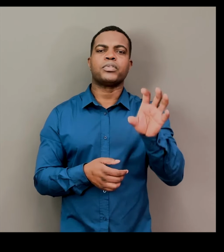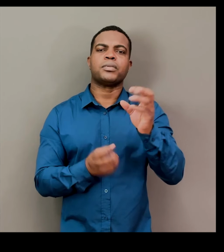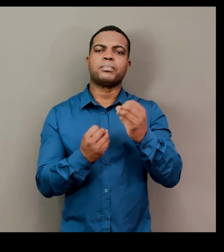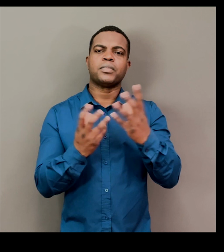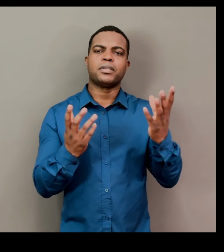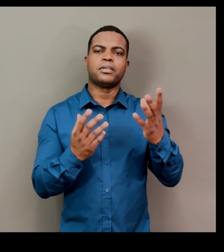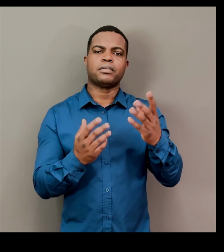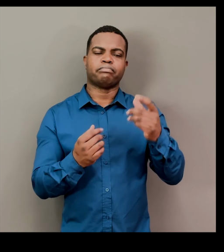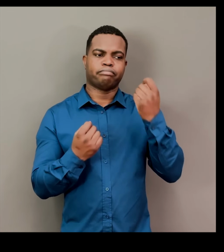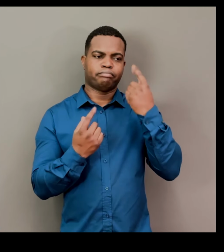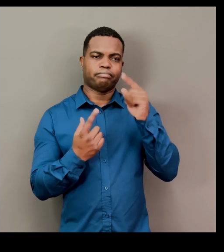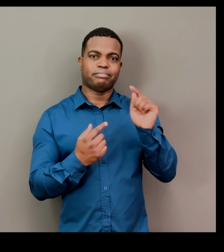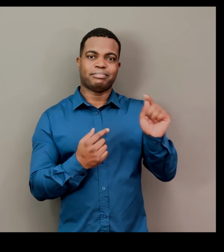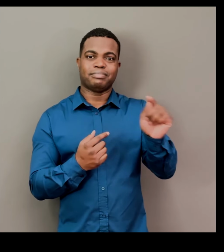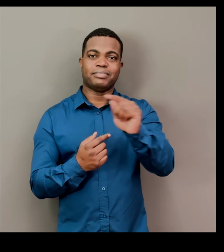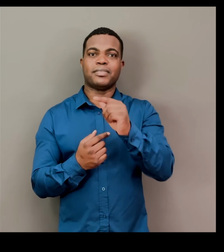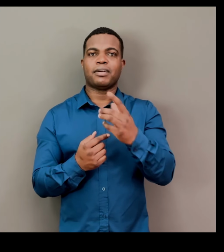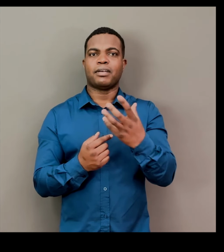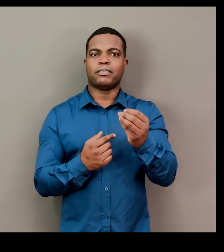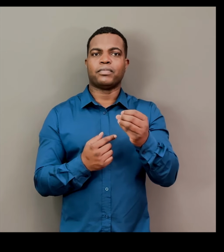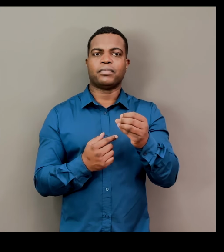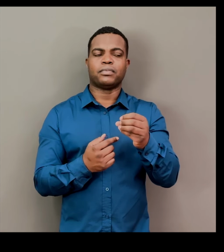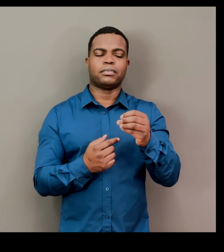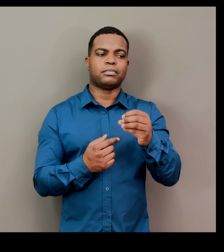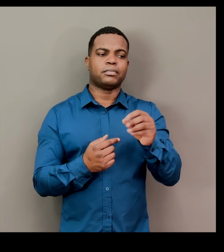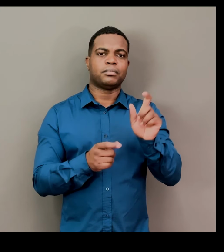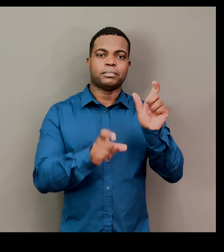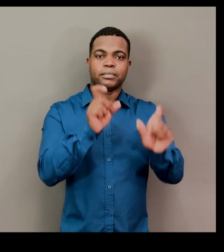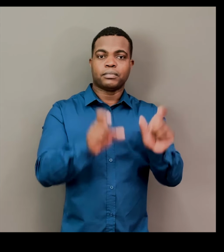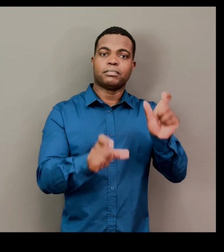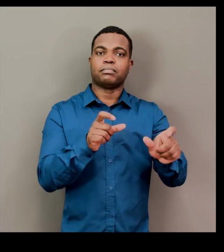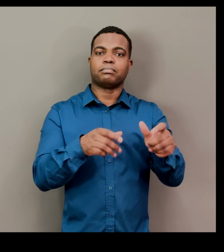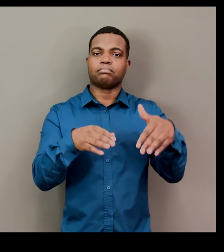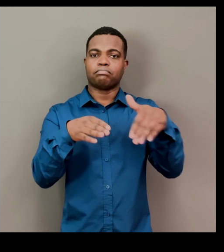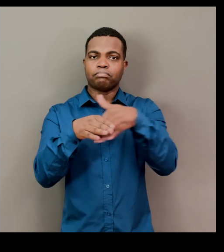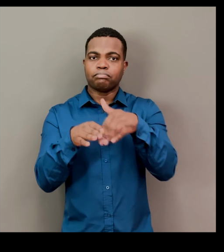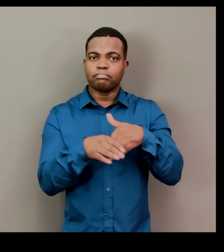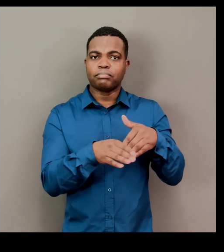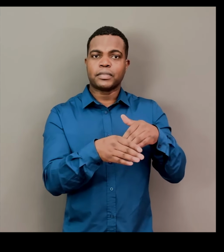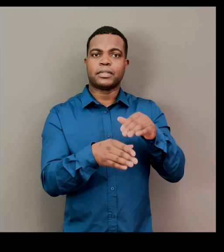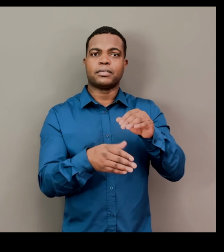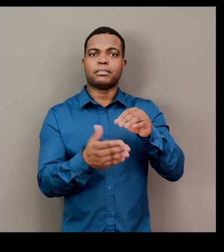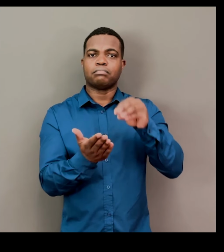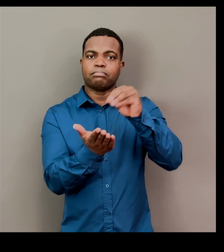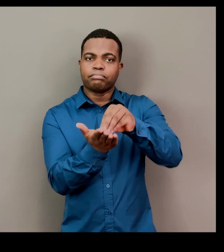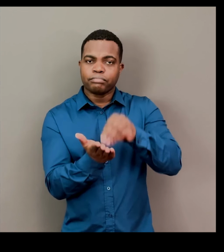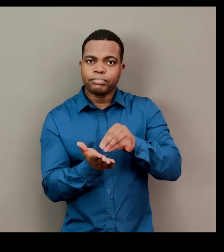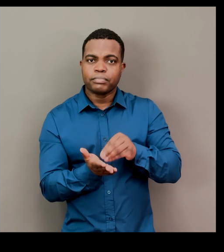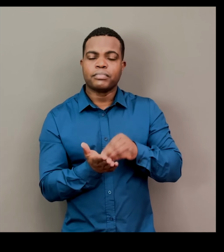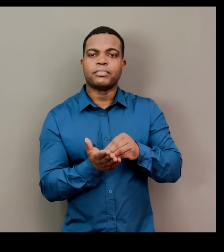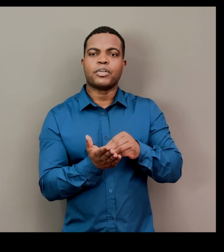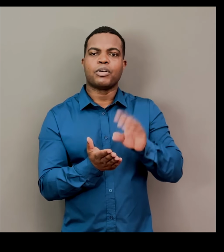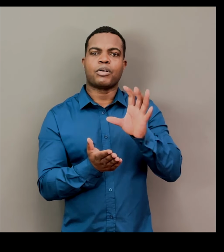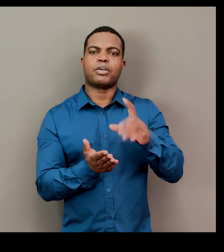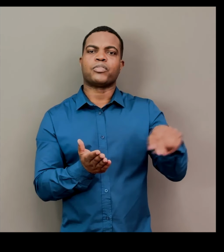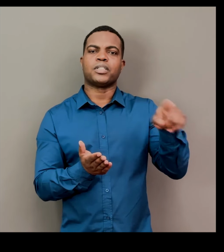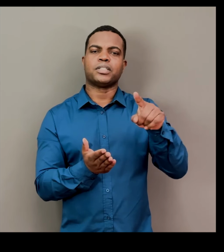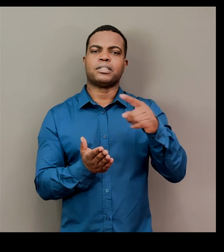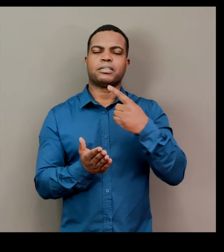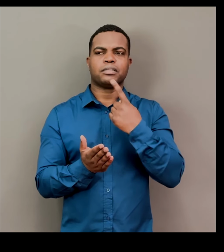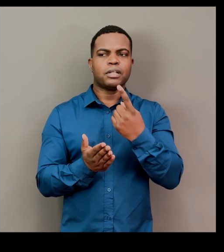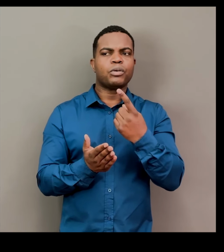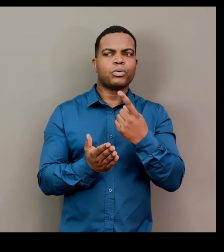accepting electronic identification schemes issued in other member states. The